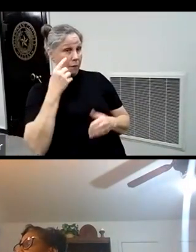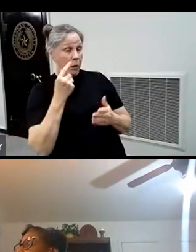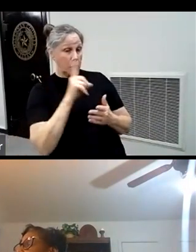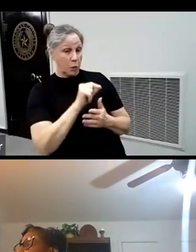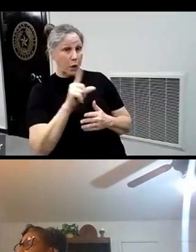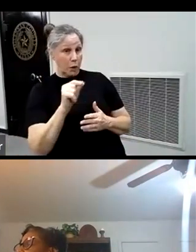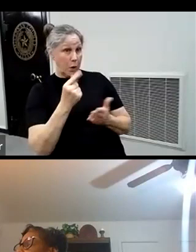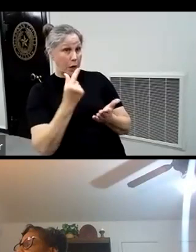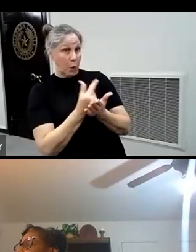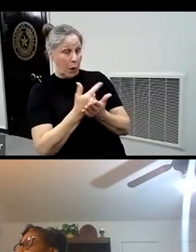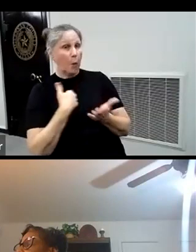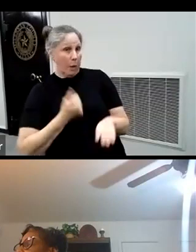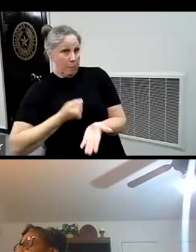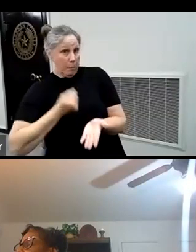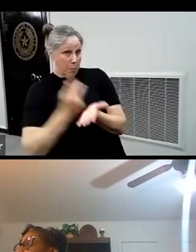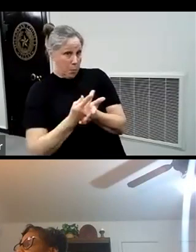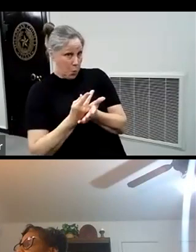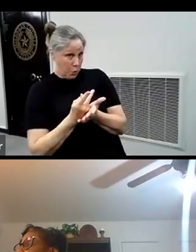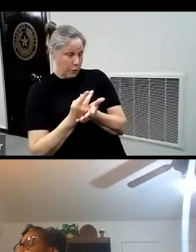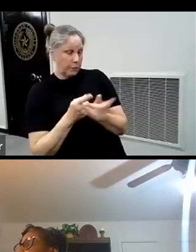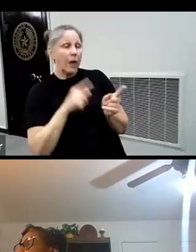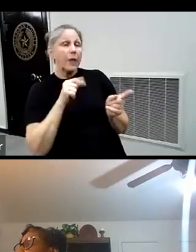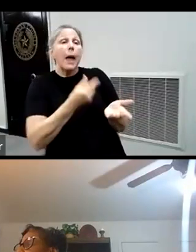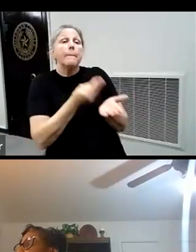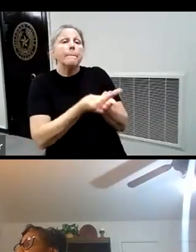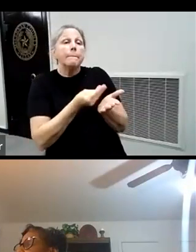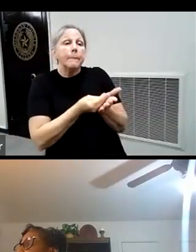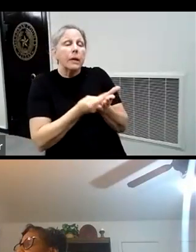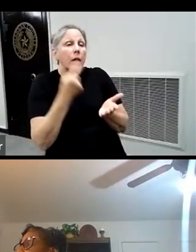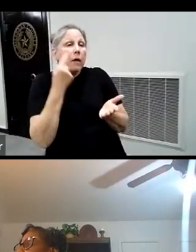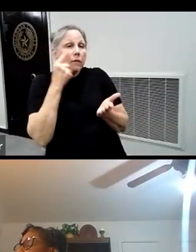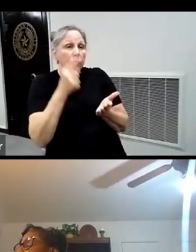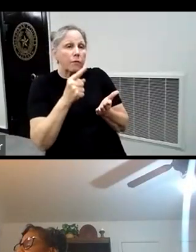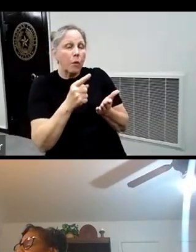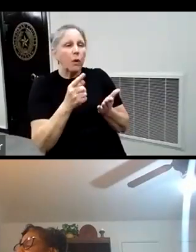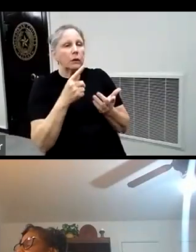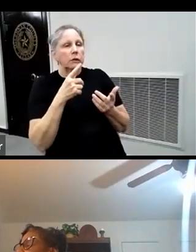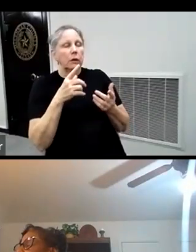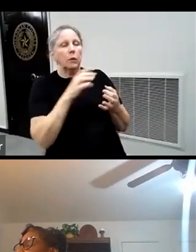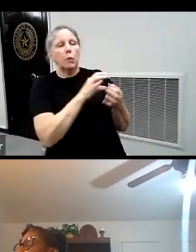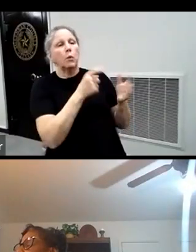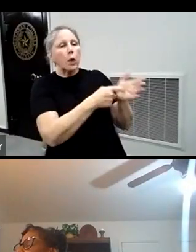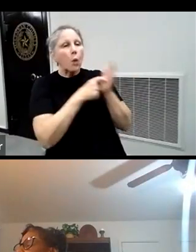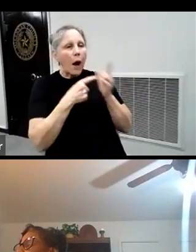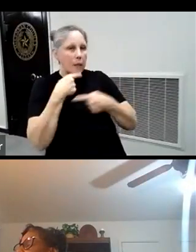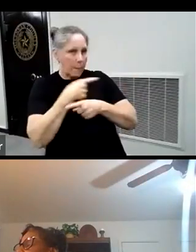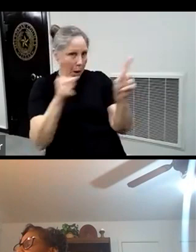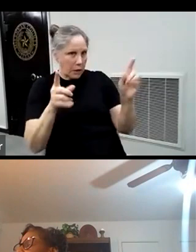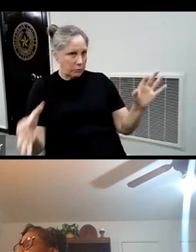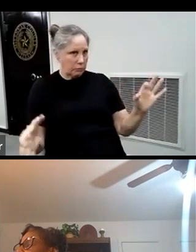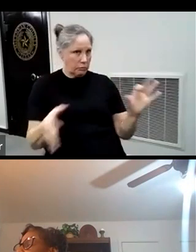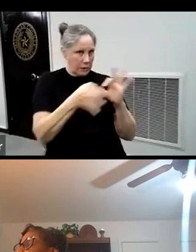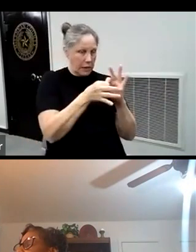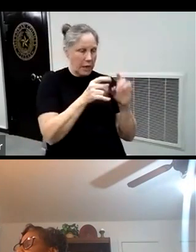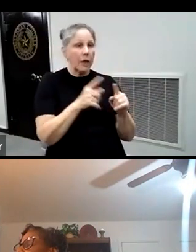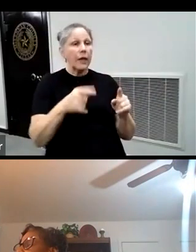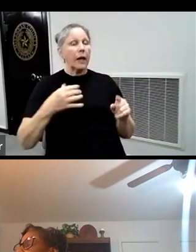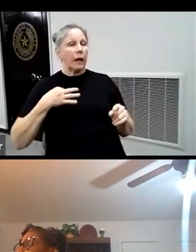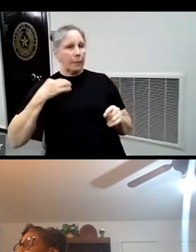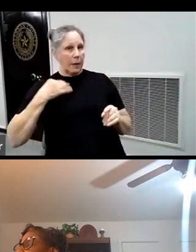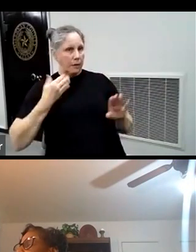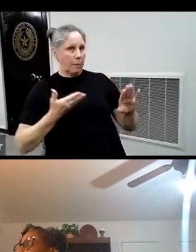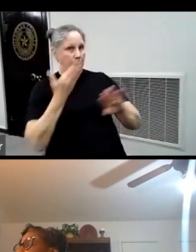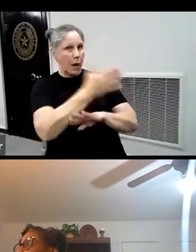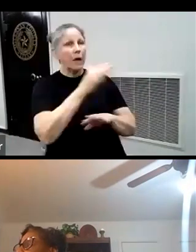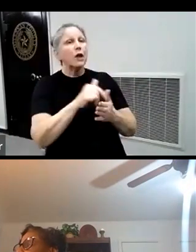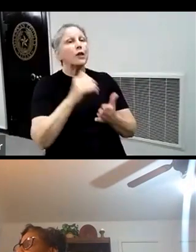2020 grant. This grant requires a proclamation that goes along with it to be submitted with the application. So this is just the approval